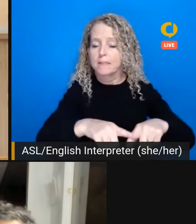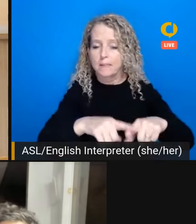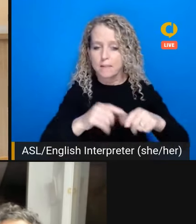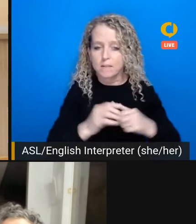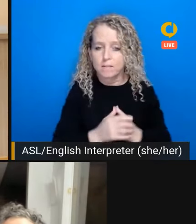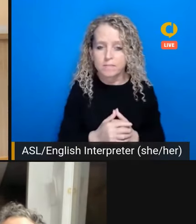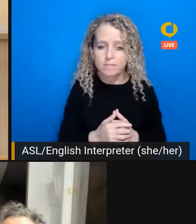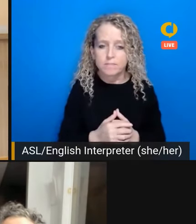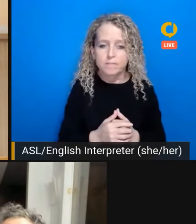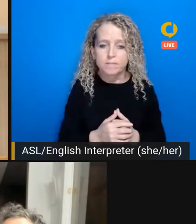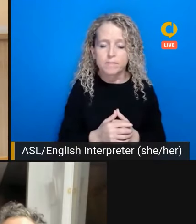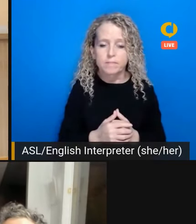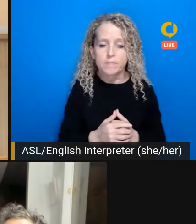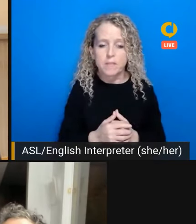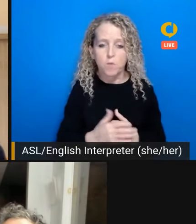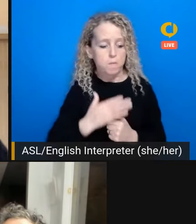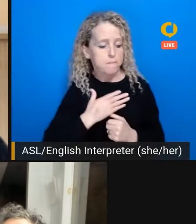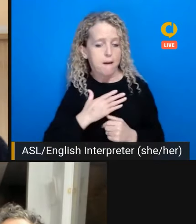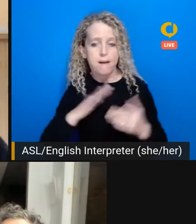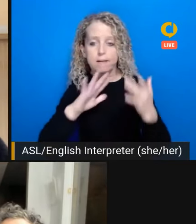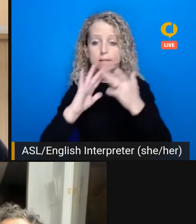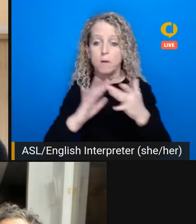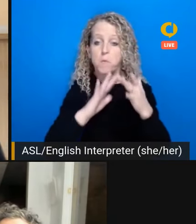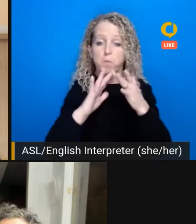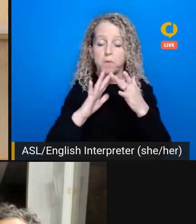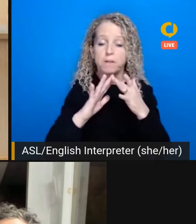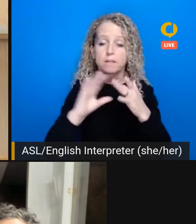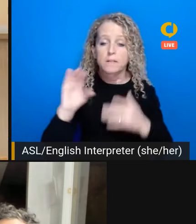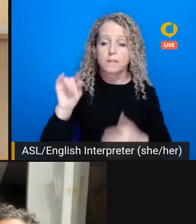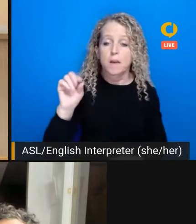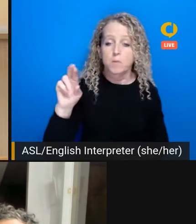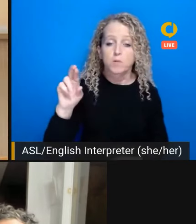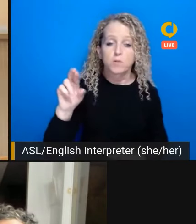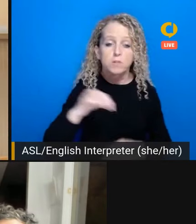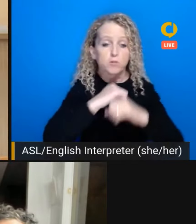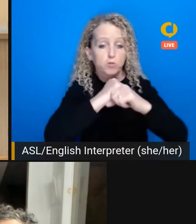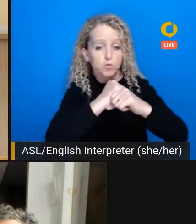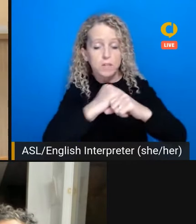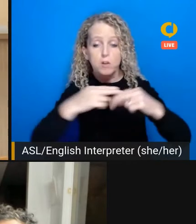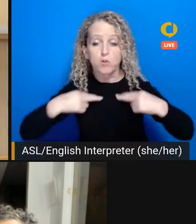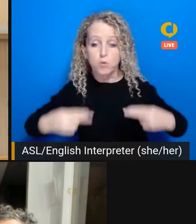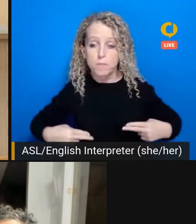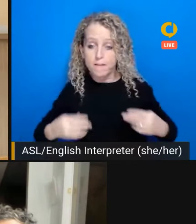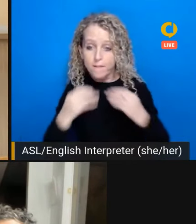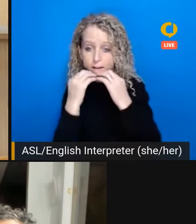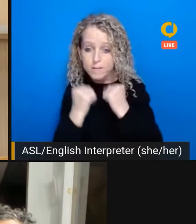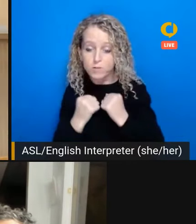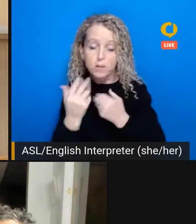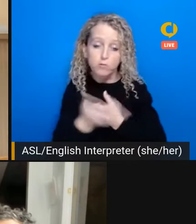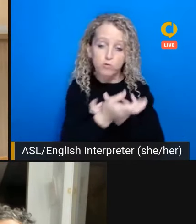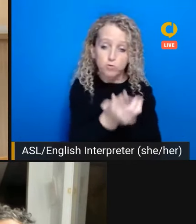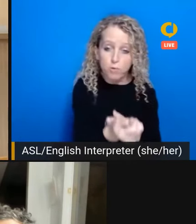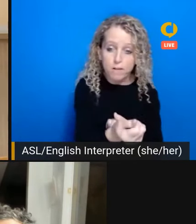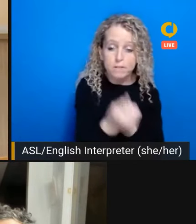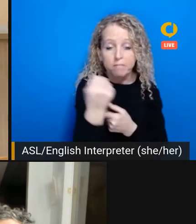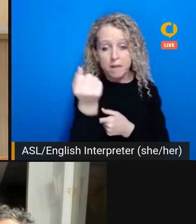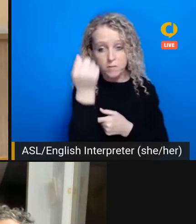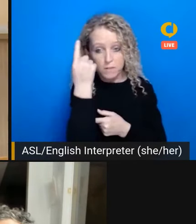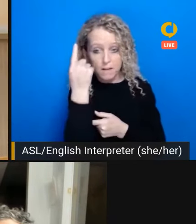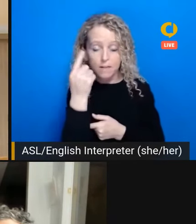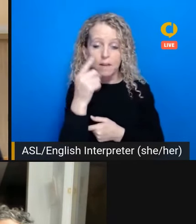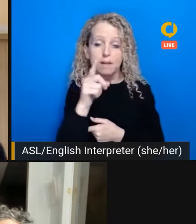at least from my network cybersecurity perspective, human values, the trust, understanding, data agency,